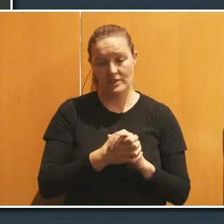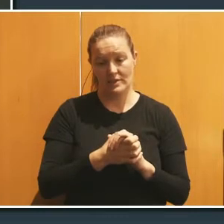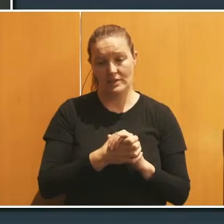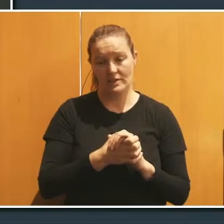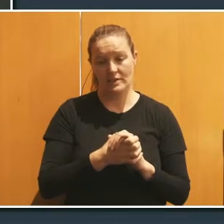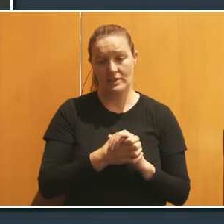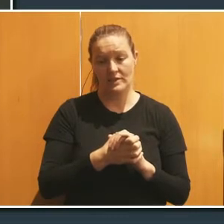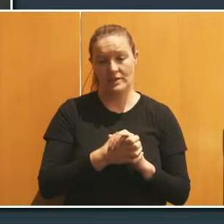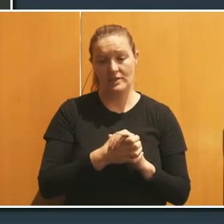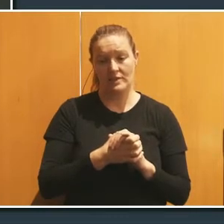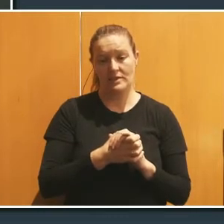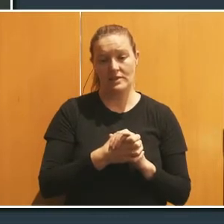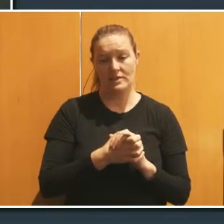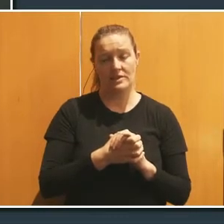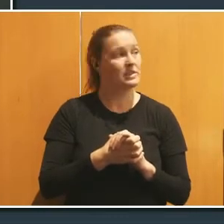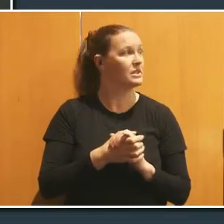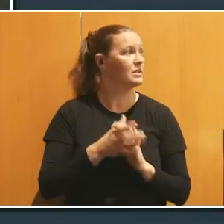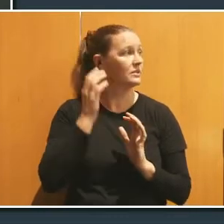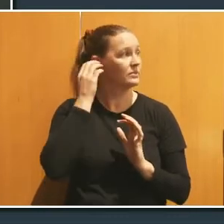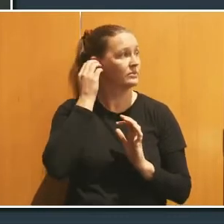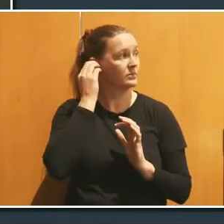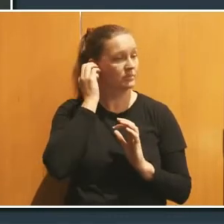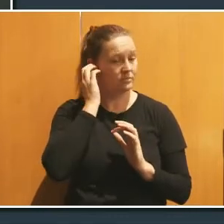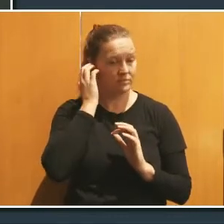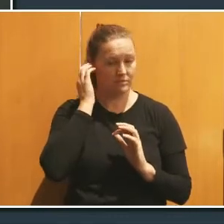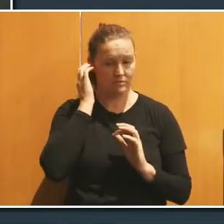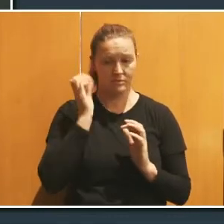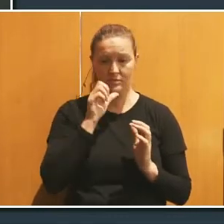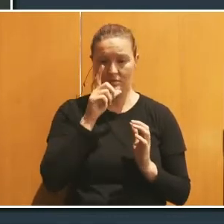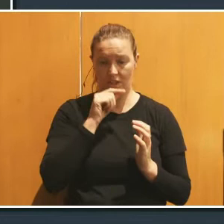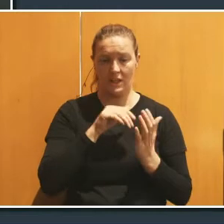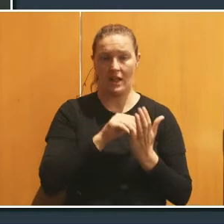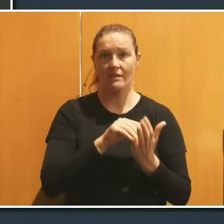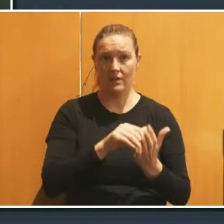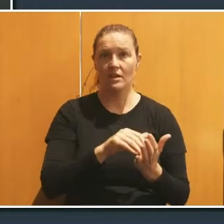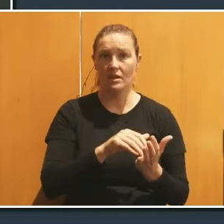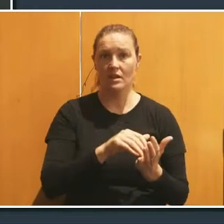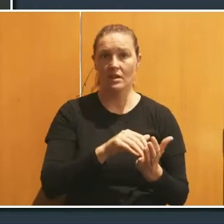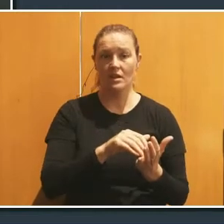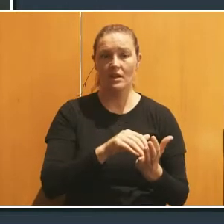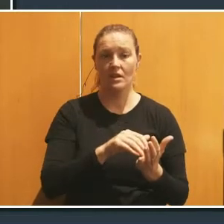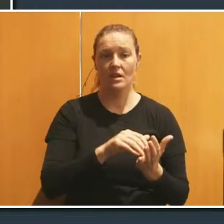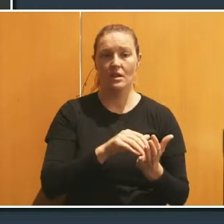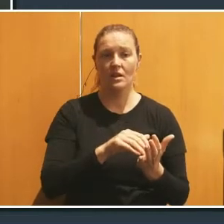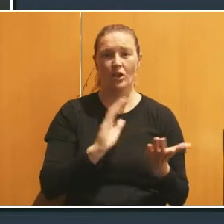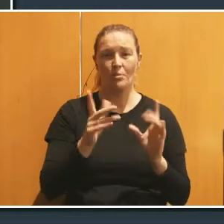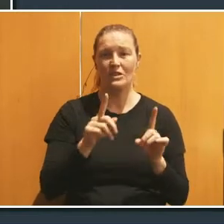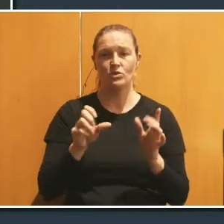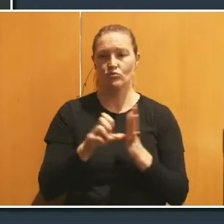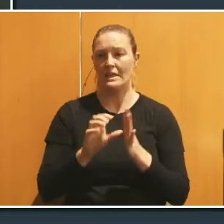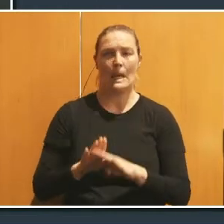helpful approach versus the, okay, rates have gone through the roof, make something happen approach.